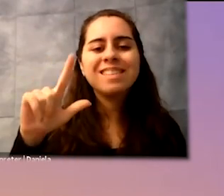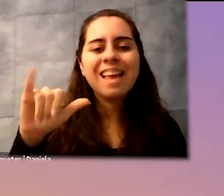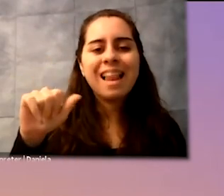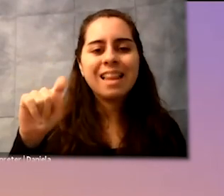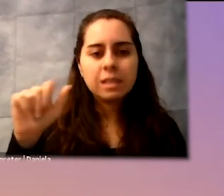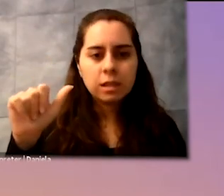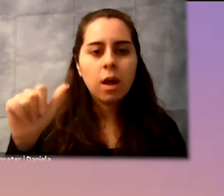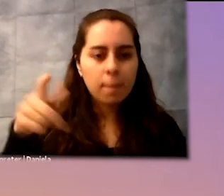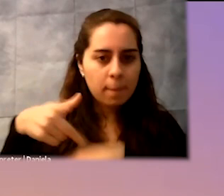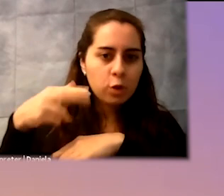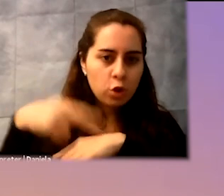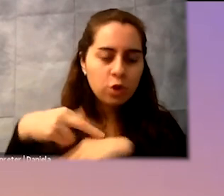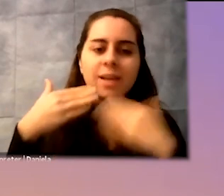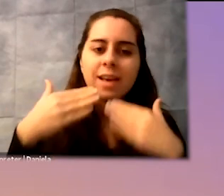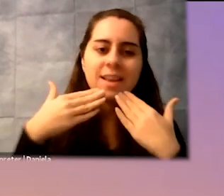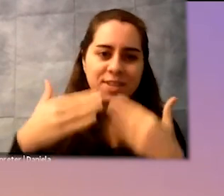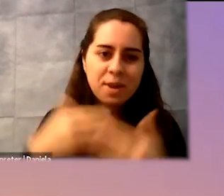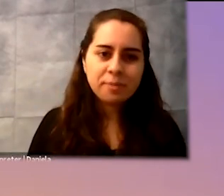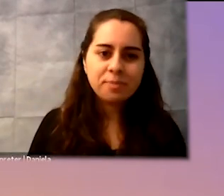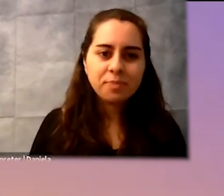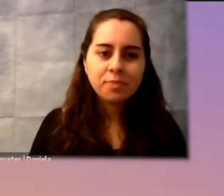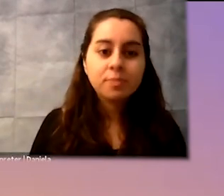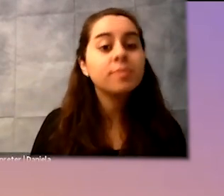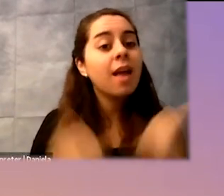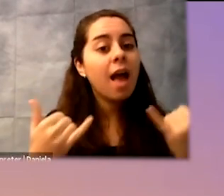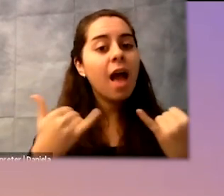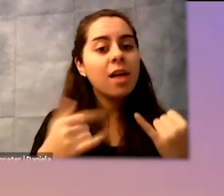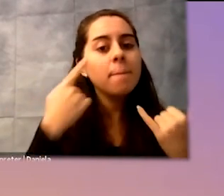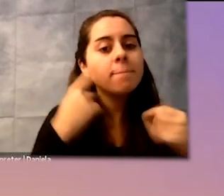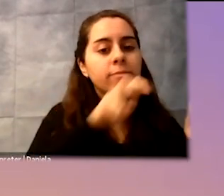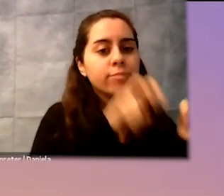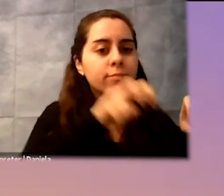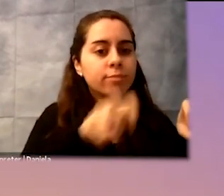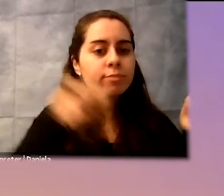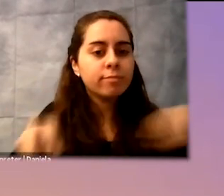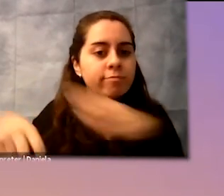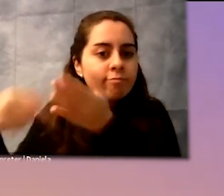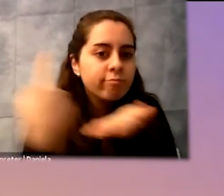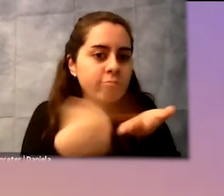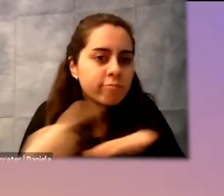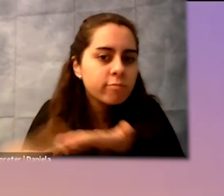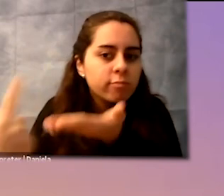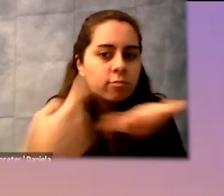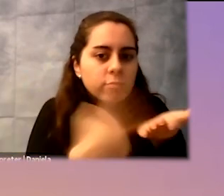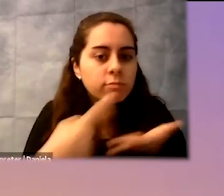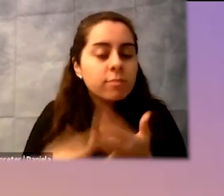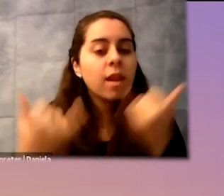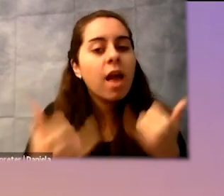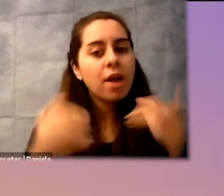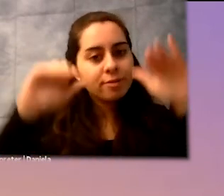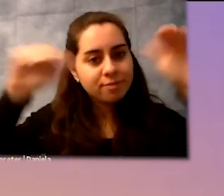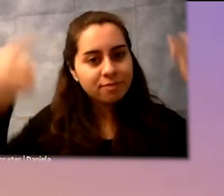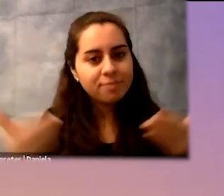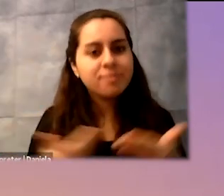and Carmen Vivian Rivera. So now we turn to our panel discussion. And for this, I invite to our virtual